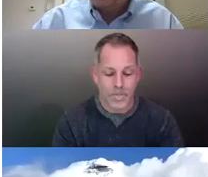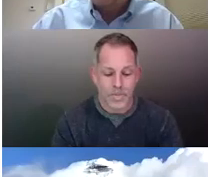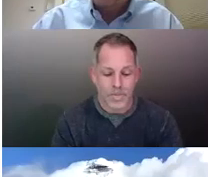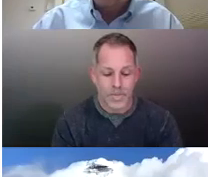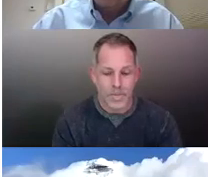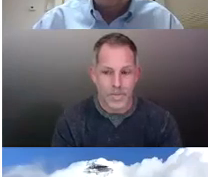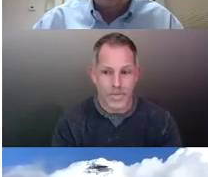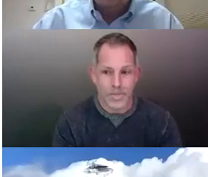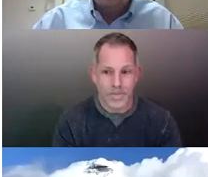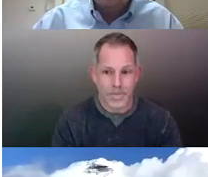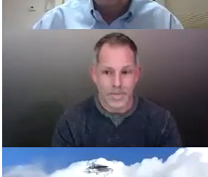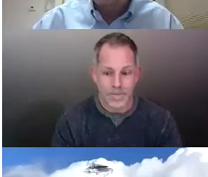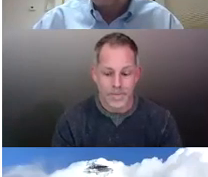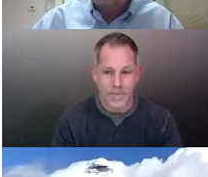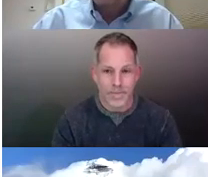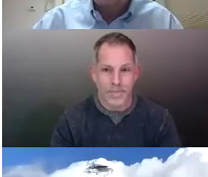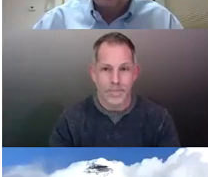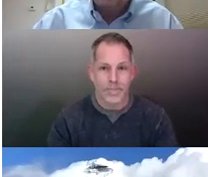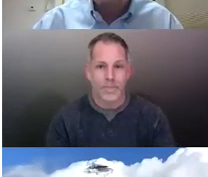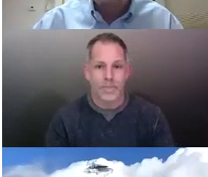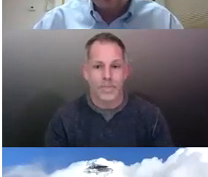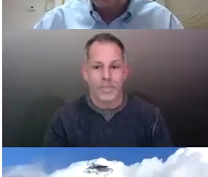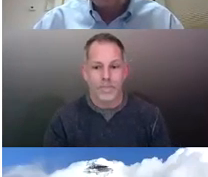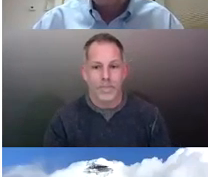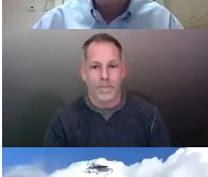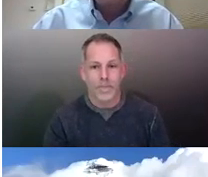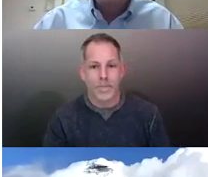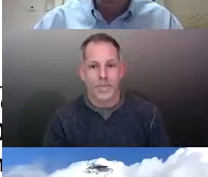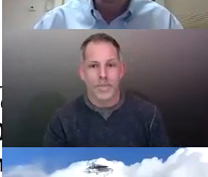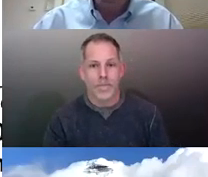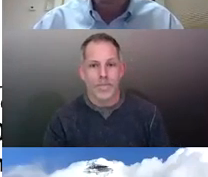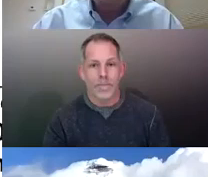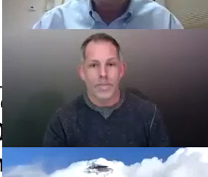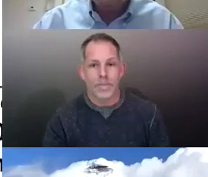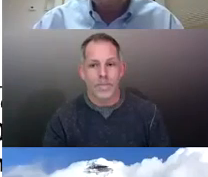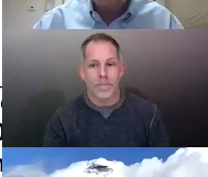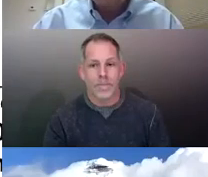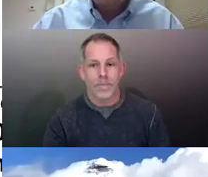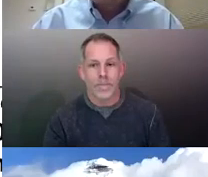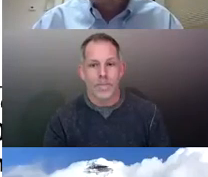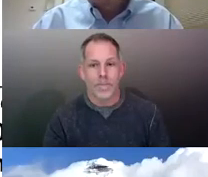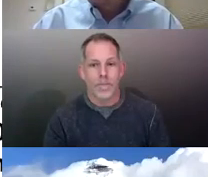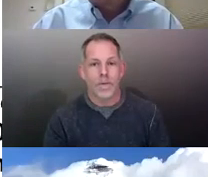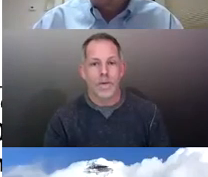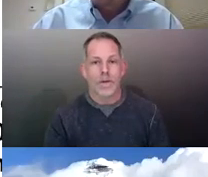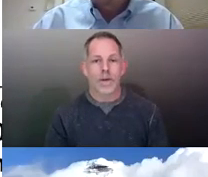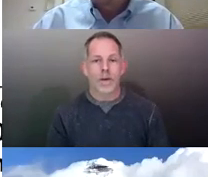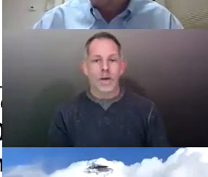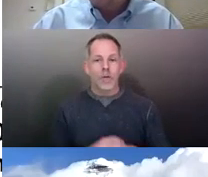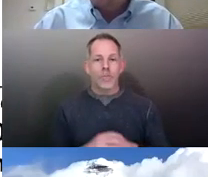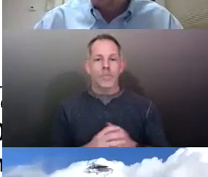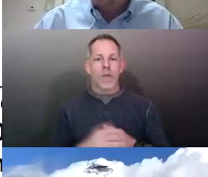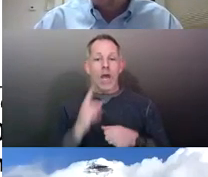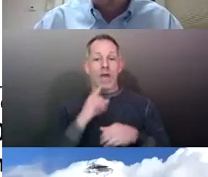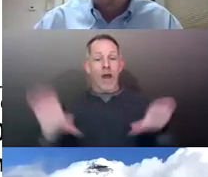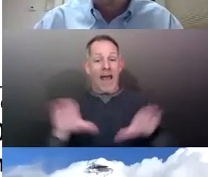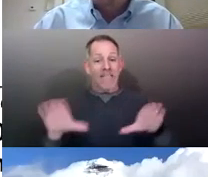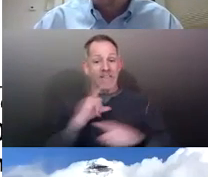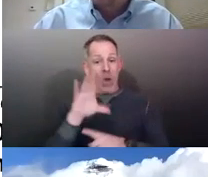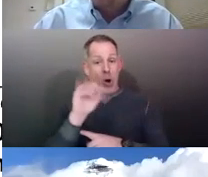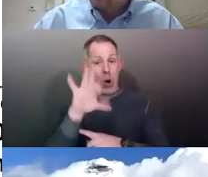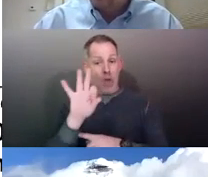controlling transmission among the elderly later. Next slide. This is just a